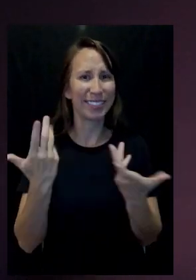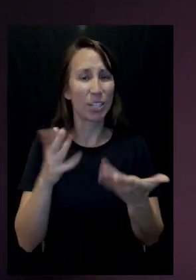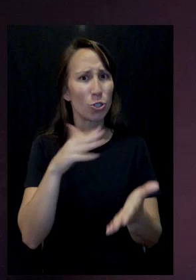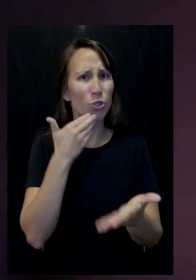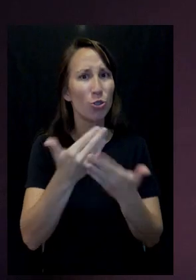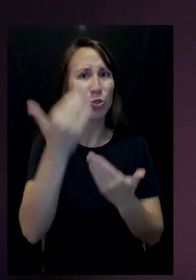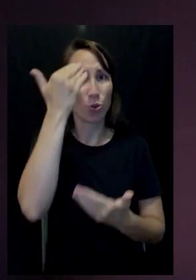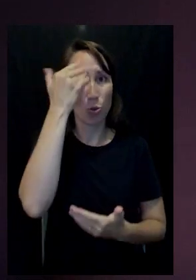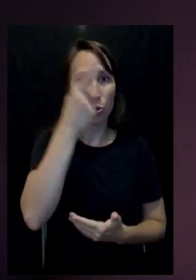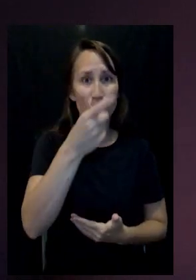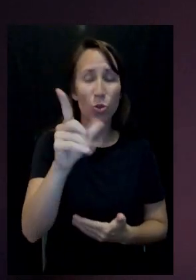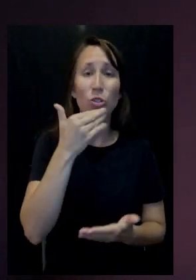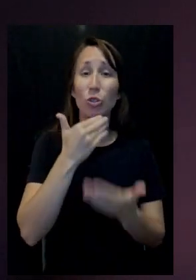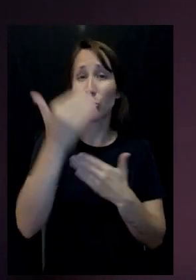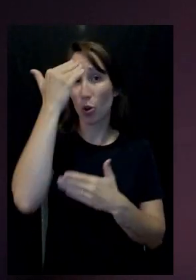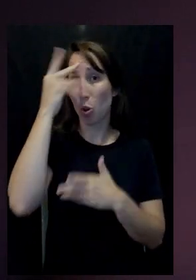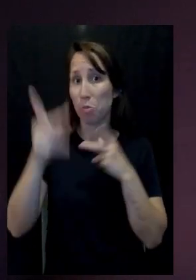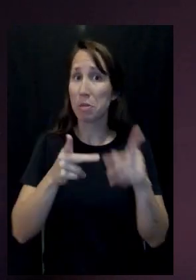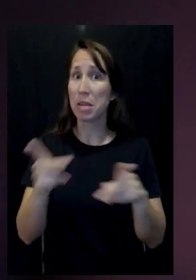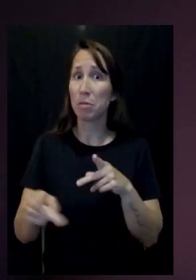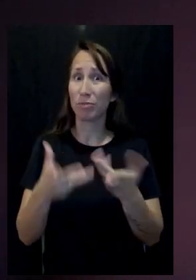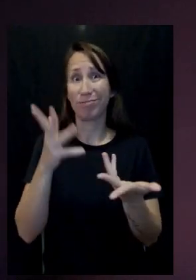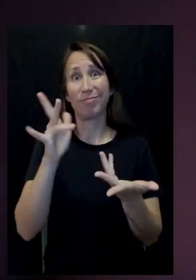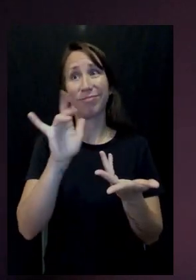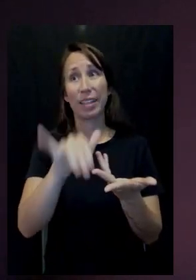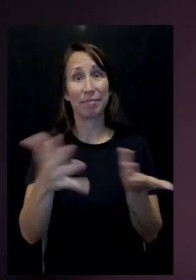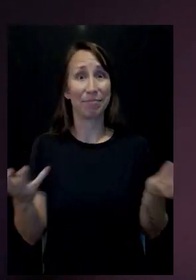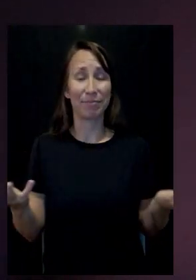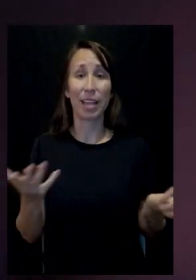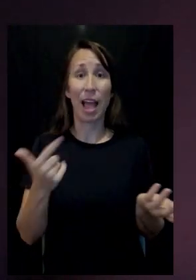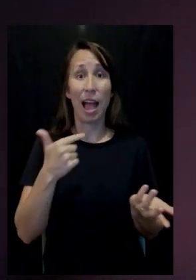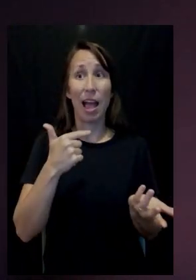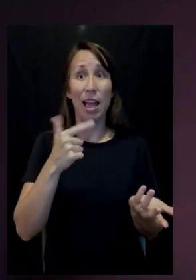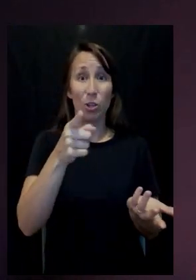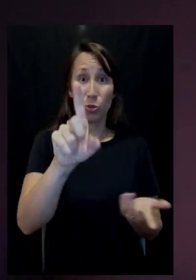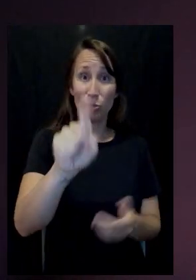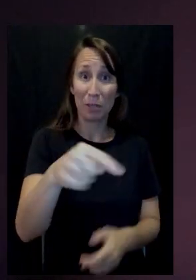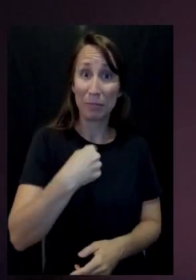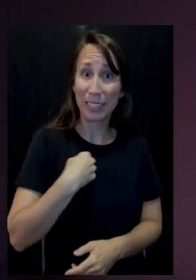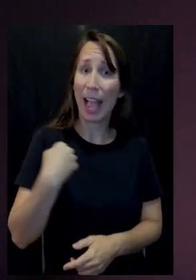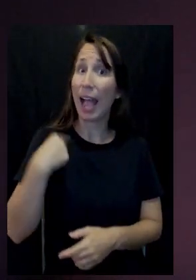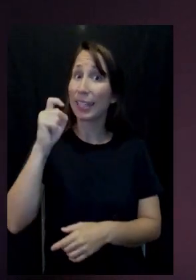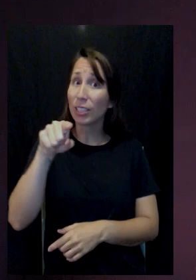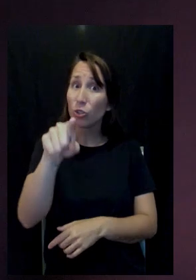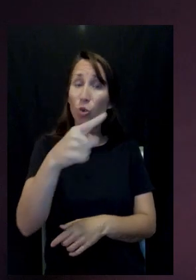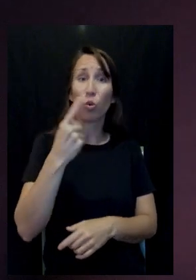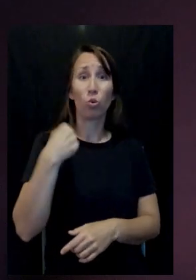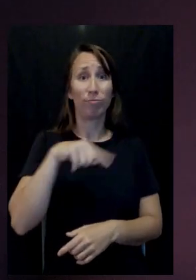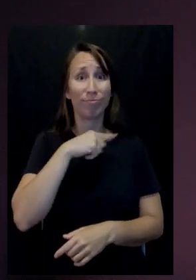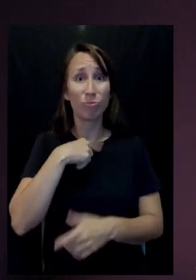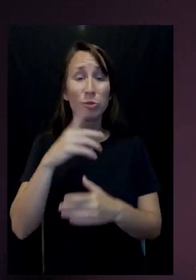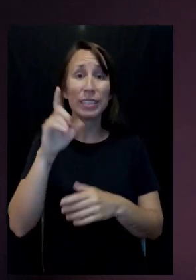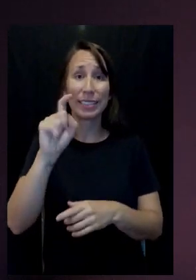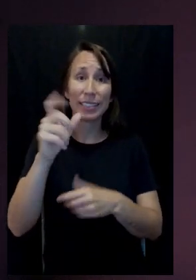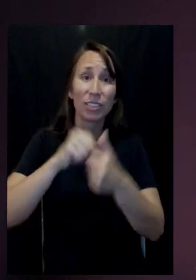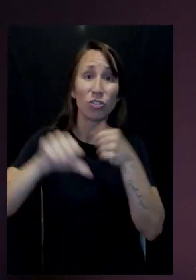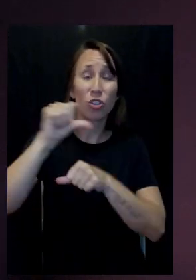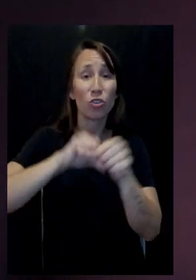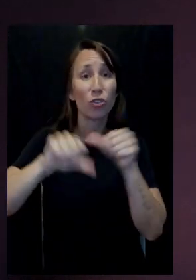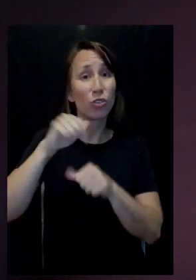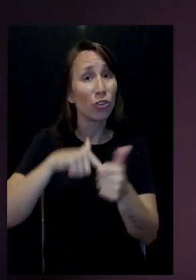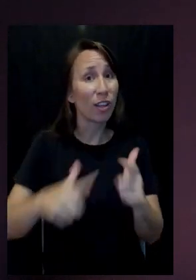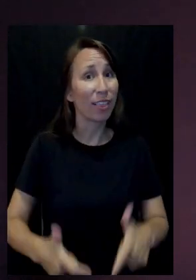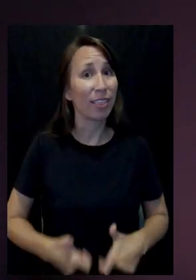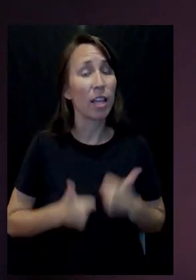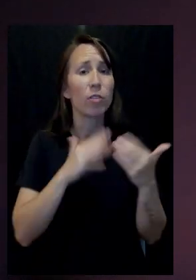to know people and be known. That's the bottom line, is you need me and I need you. We need each other in life. Community is